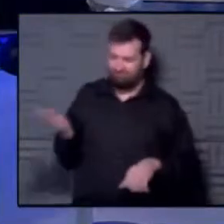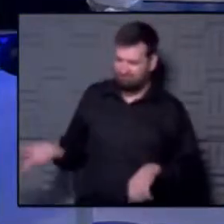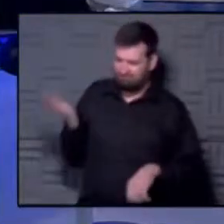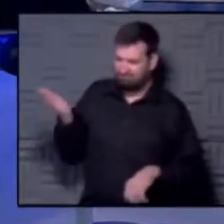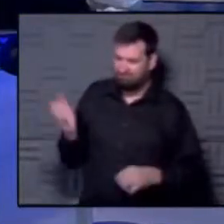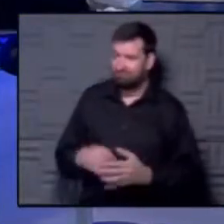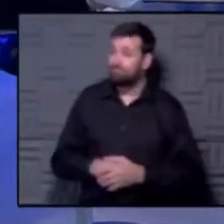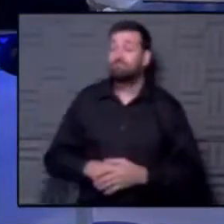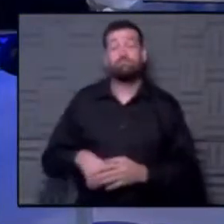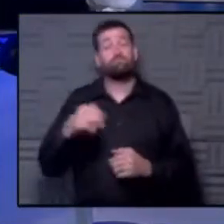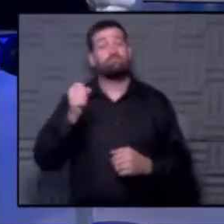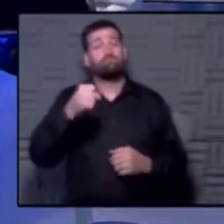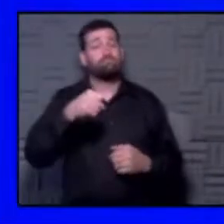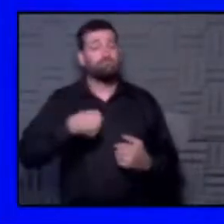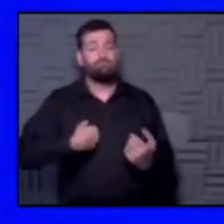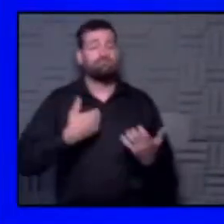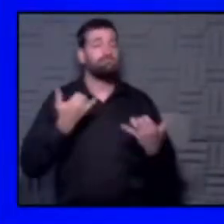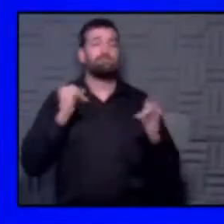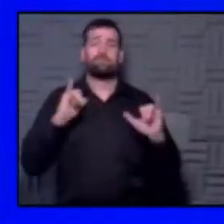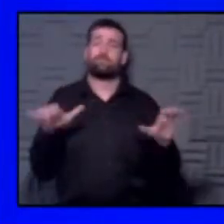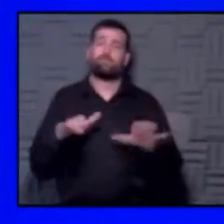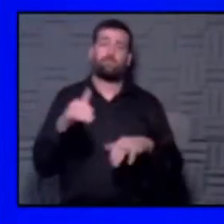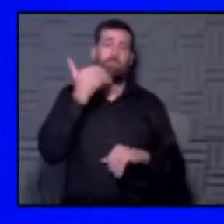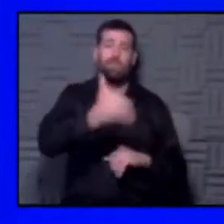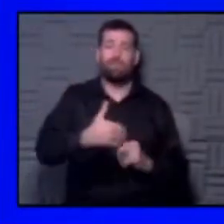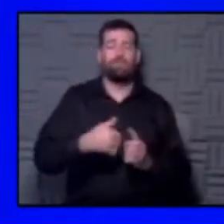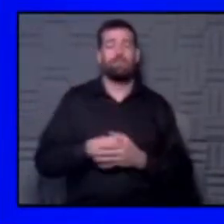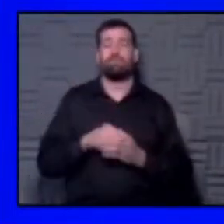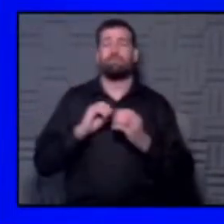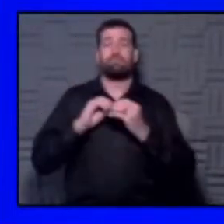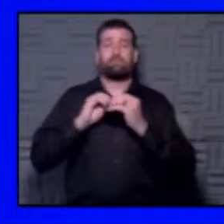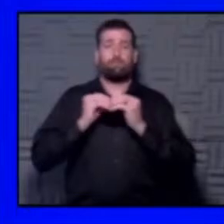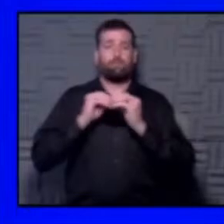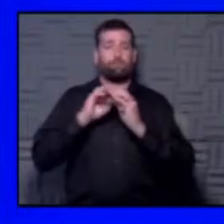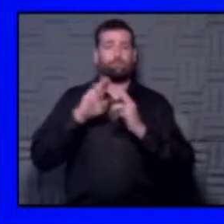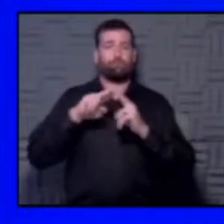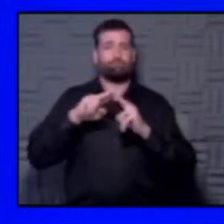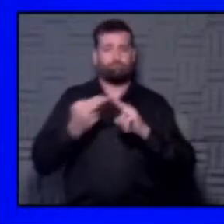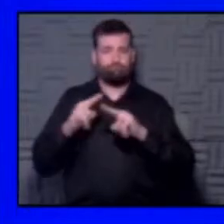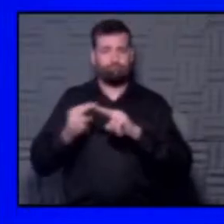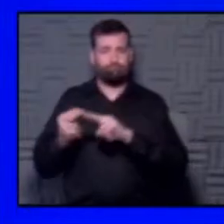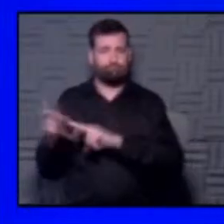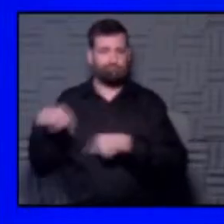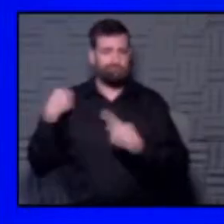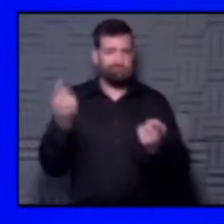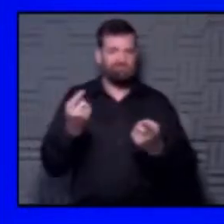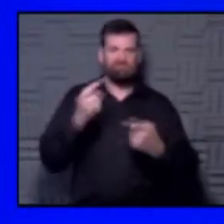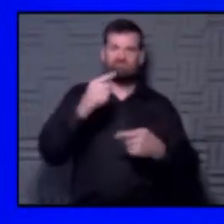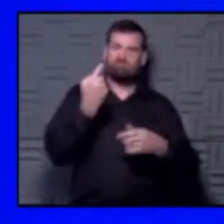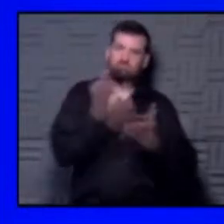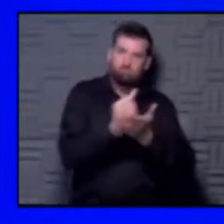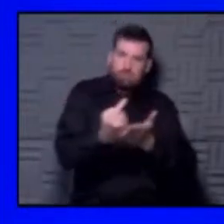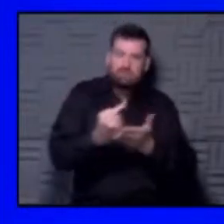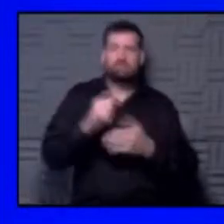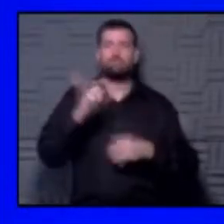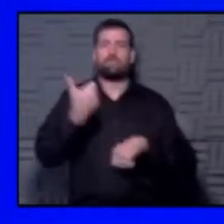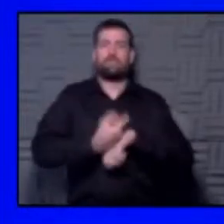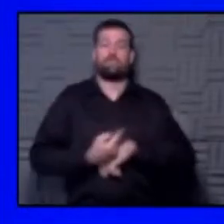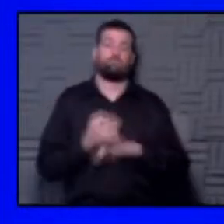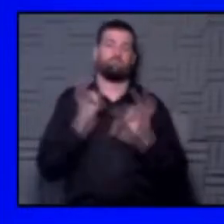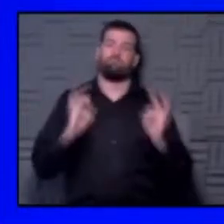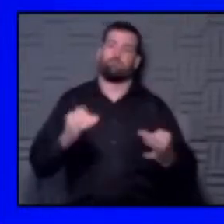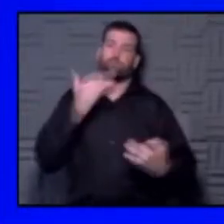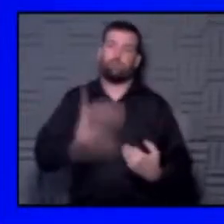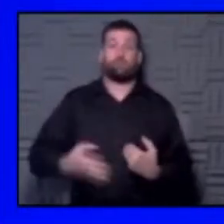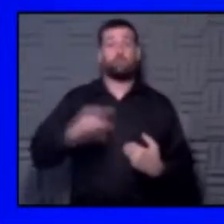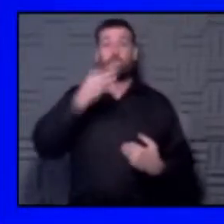Hawkeye. Yeah, I think we're still doing good. Our numbers have come down the last week, 10 days. And that's good because we are going